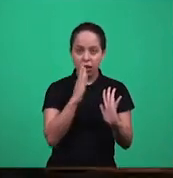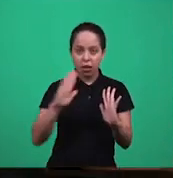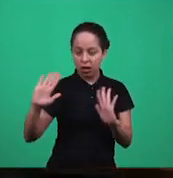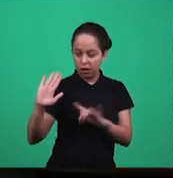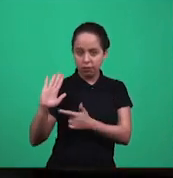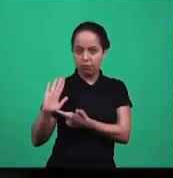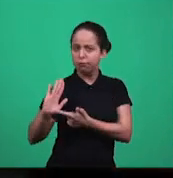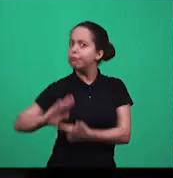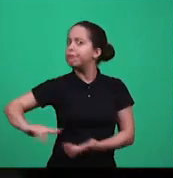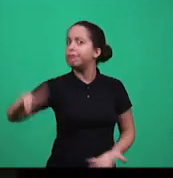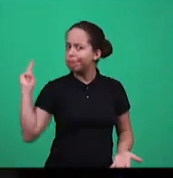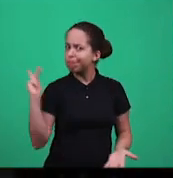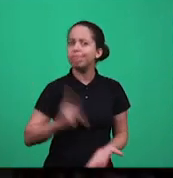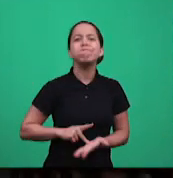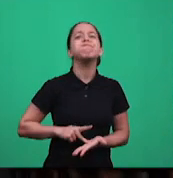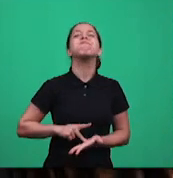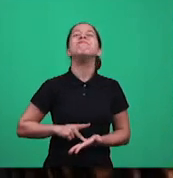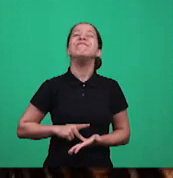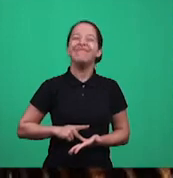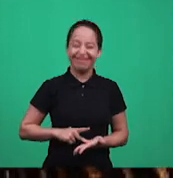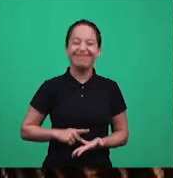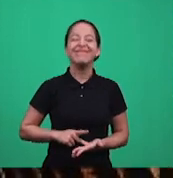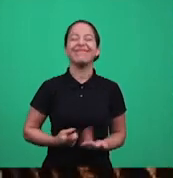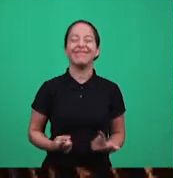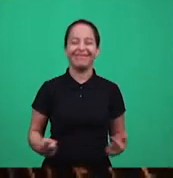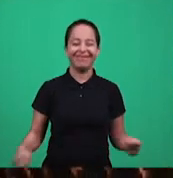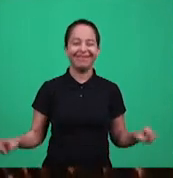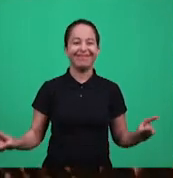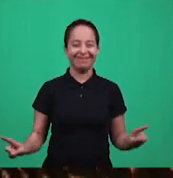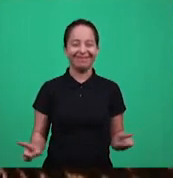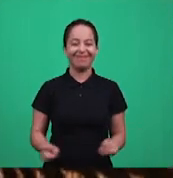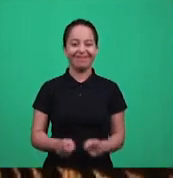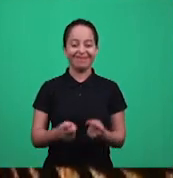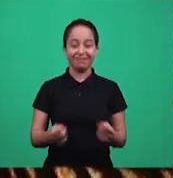Words are faithful and true.